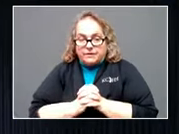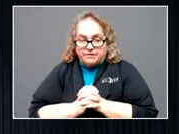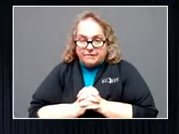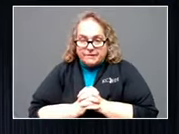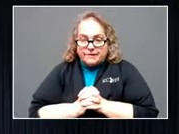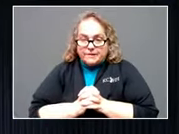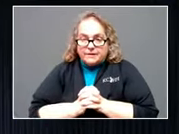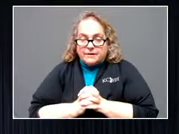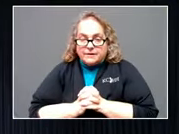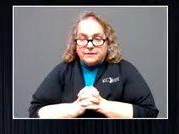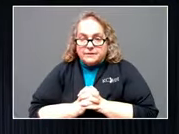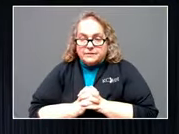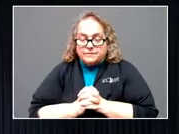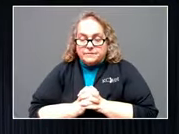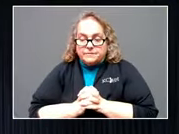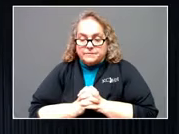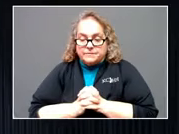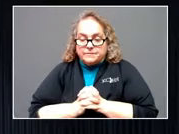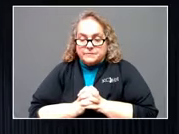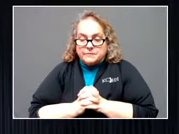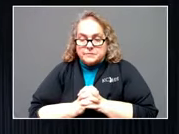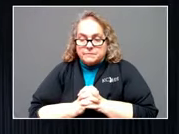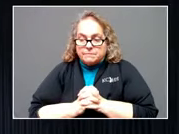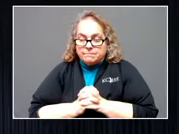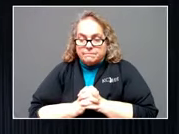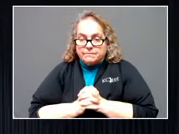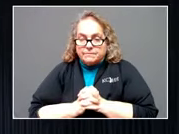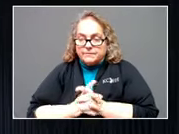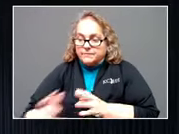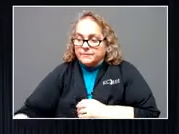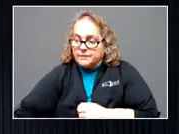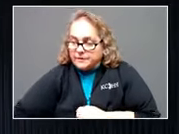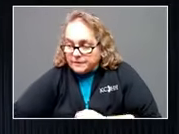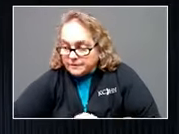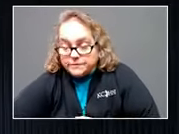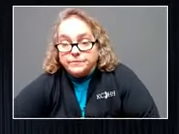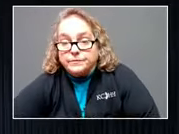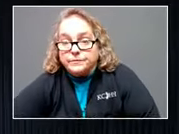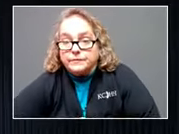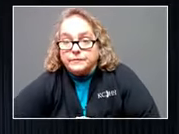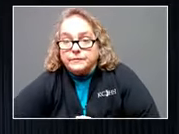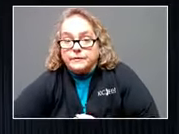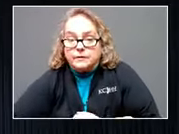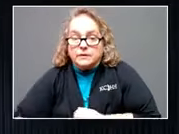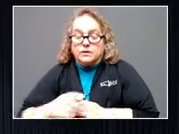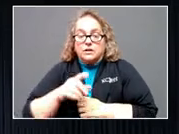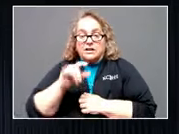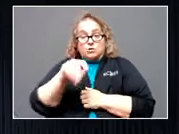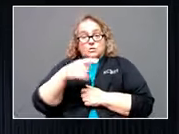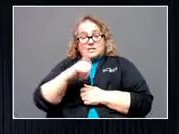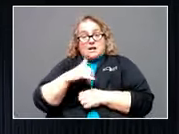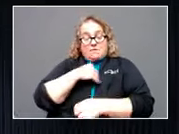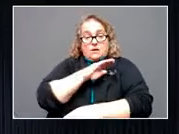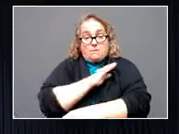that because of their numbers, they're going to have to start virtual. Others, of course, have the mask mandate. If you still have the power, not only mask